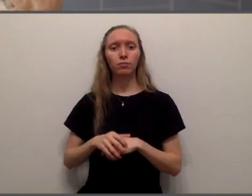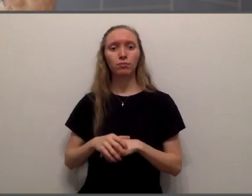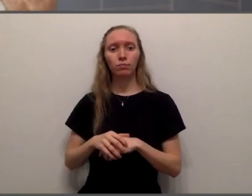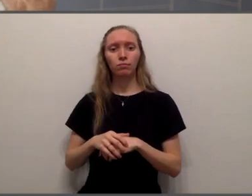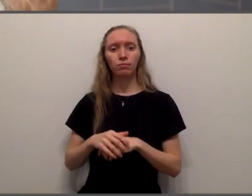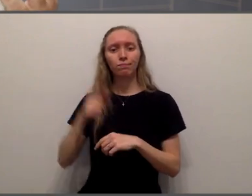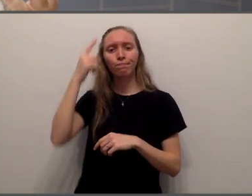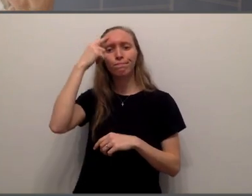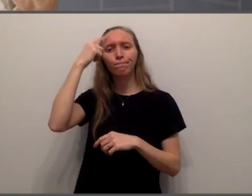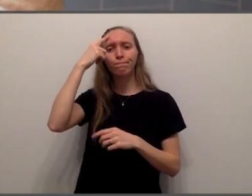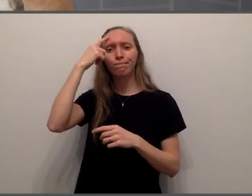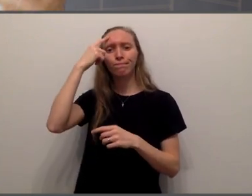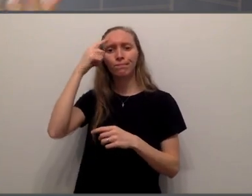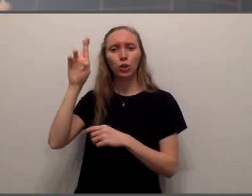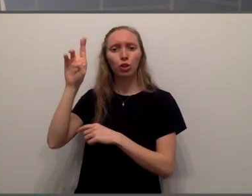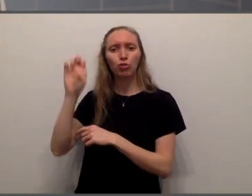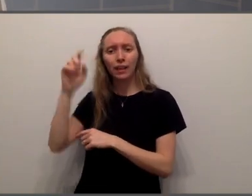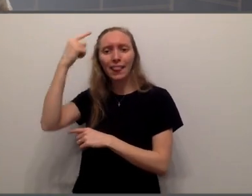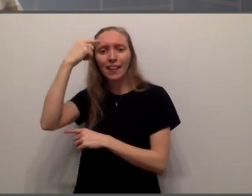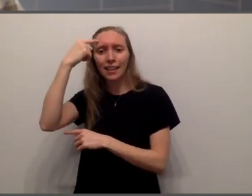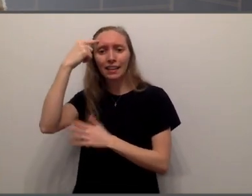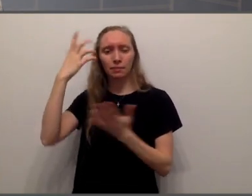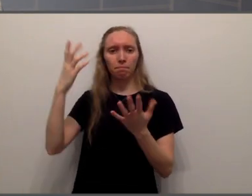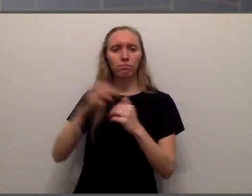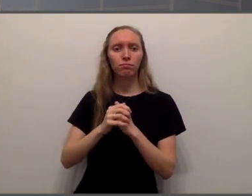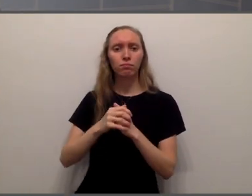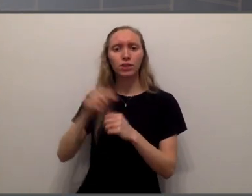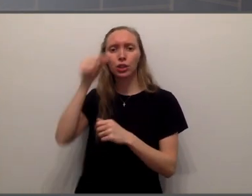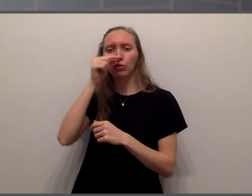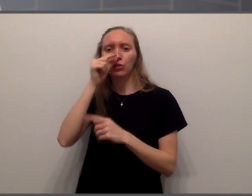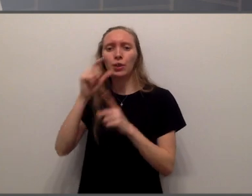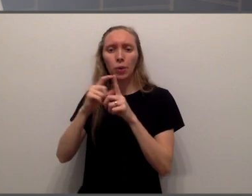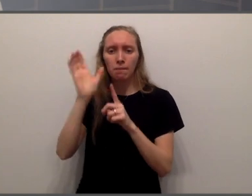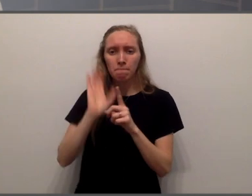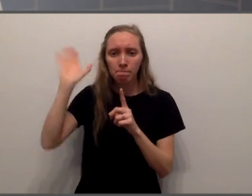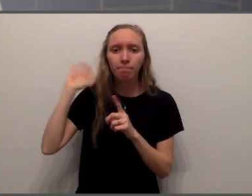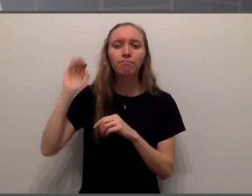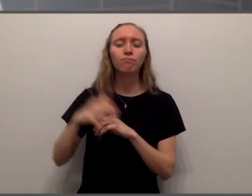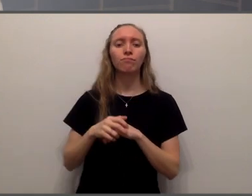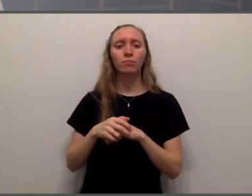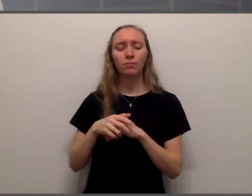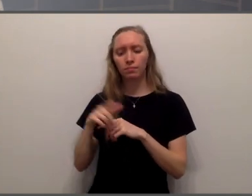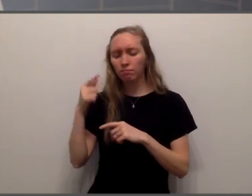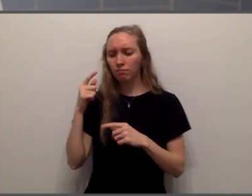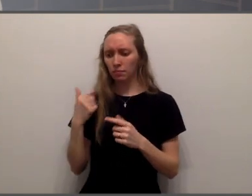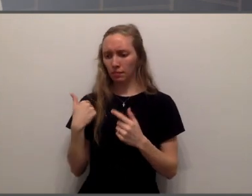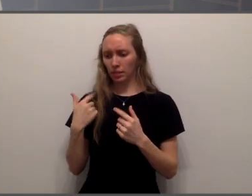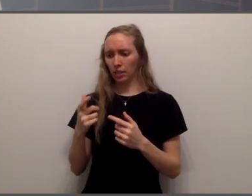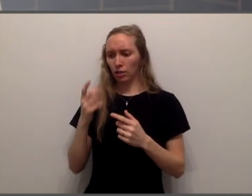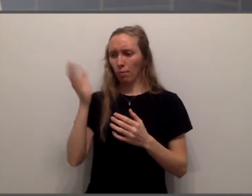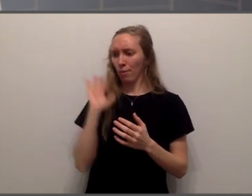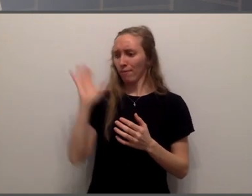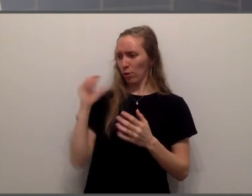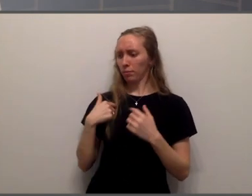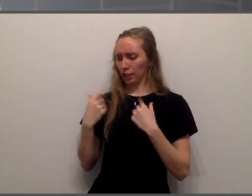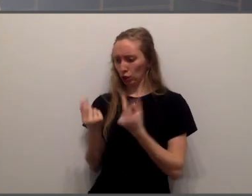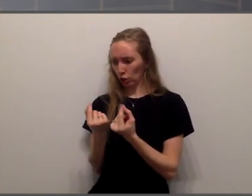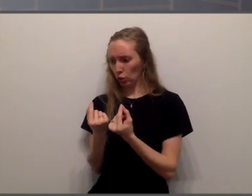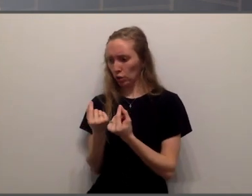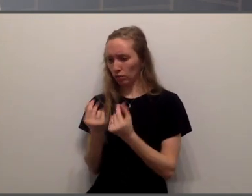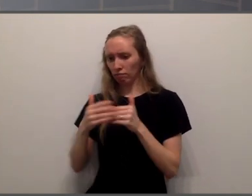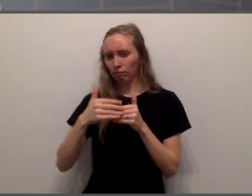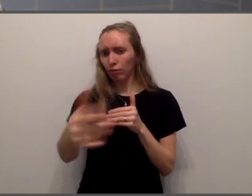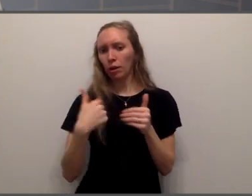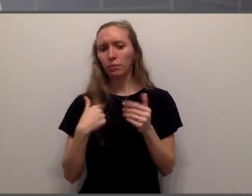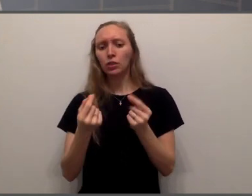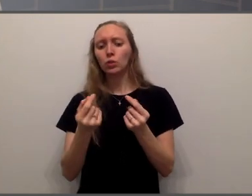literally the Greek word for rethinking or thinking again over something. Jesus says, in light of the kingdom of